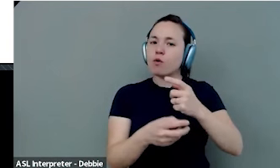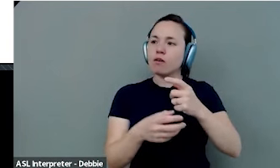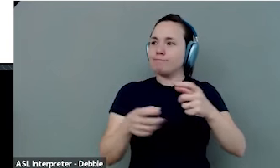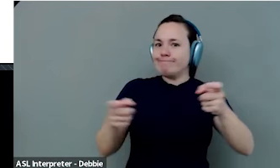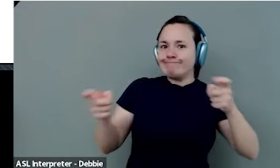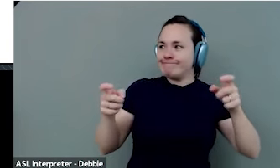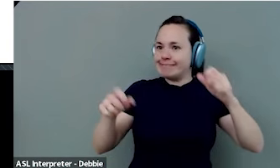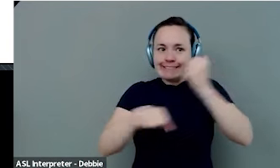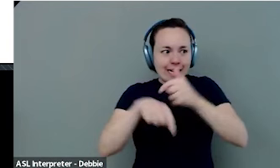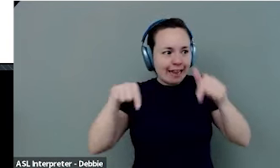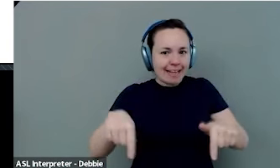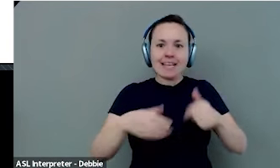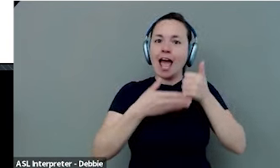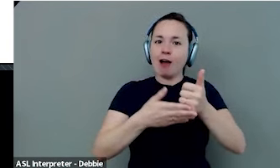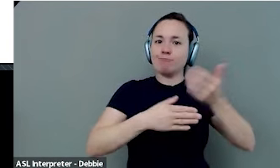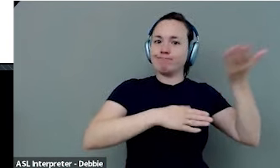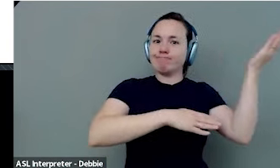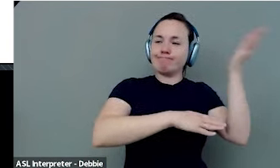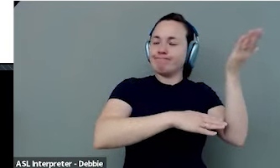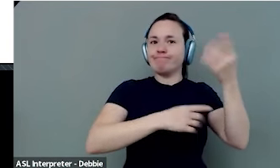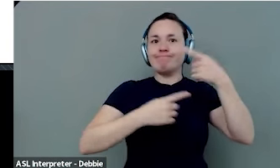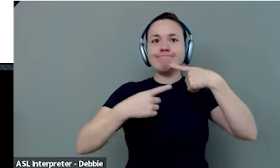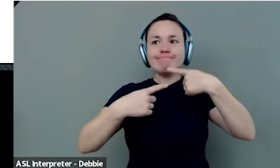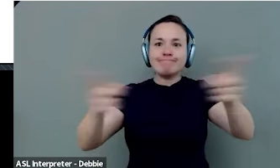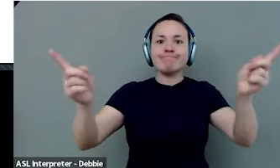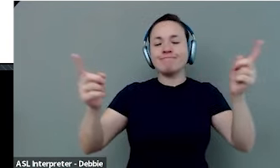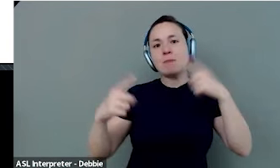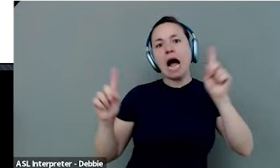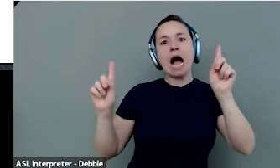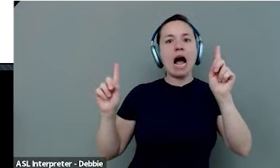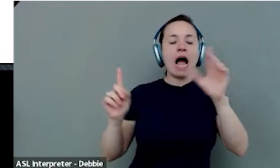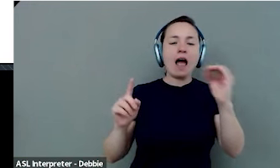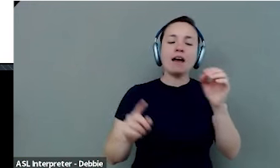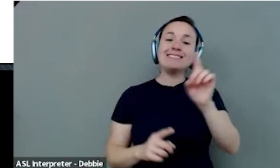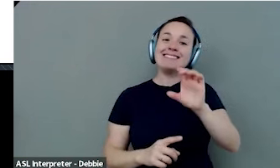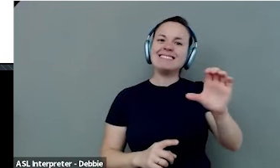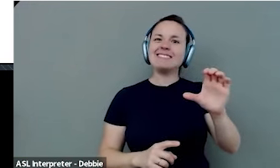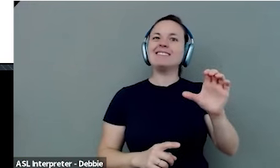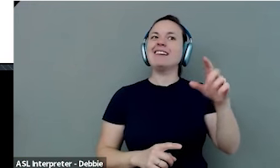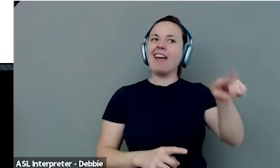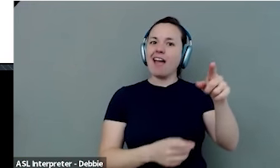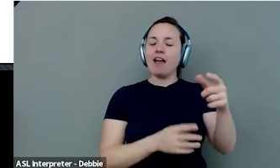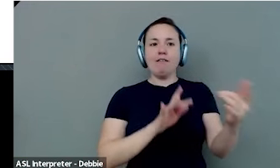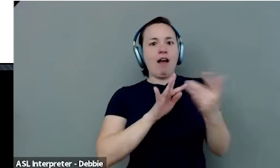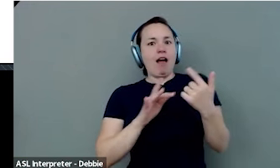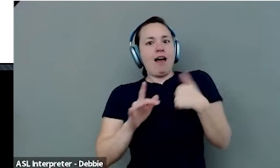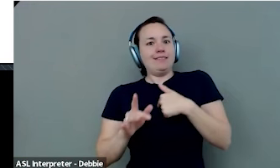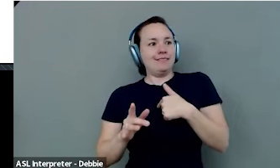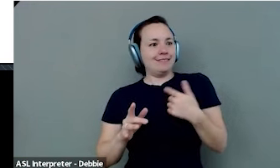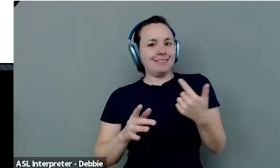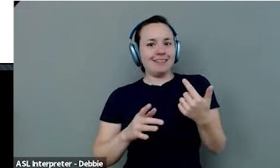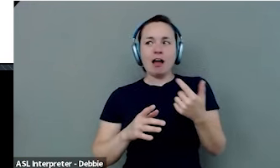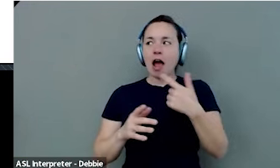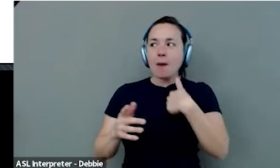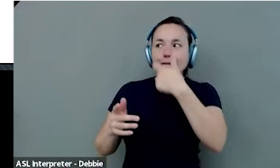this and bring you this presentation, as well as the DCC for reaching out to us and expressing